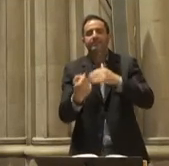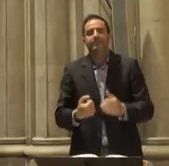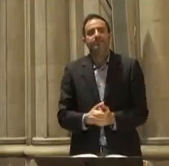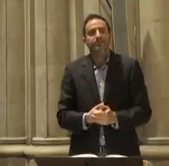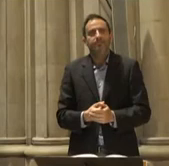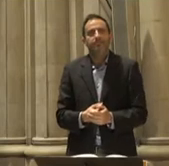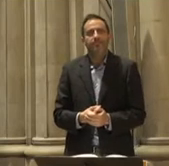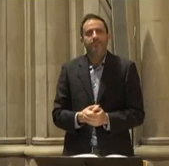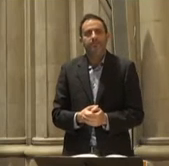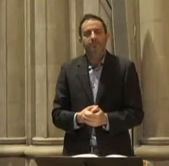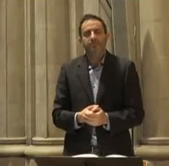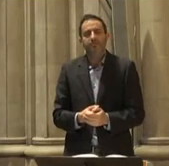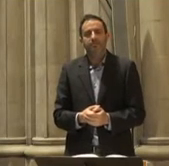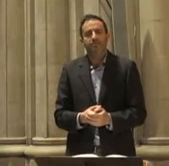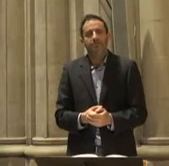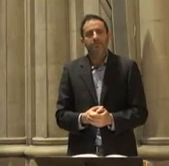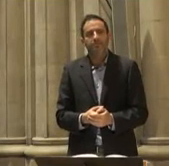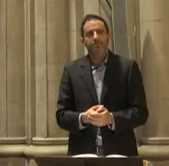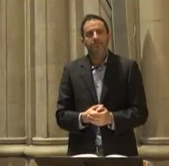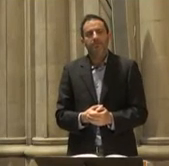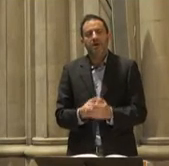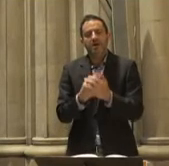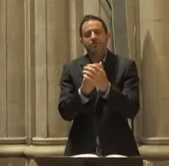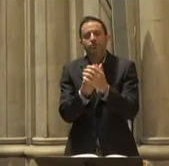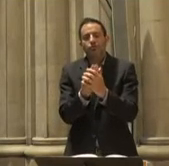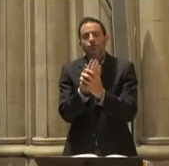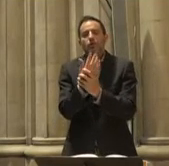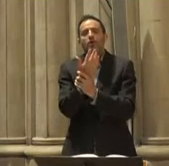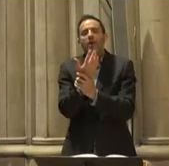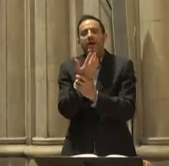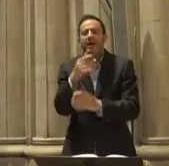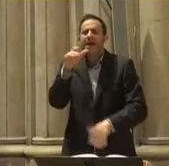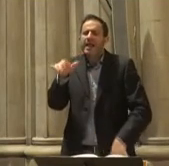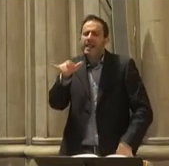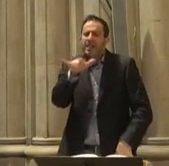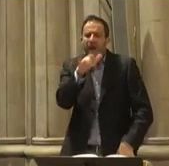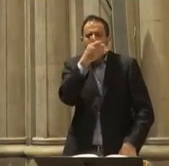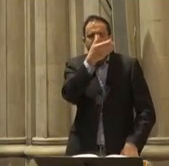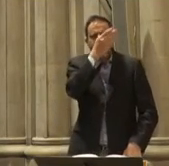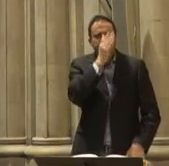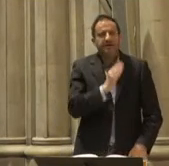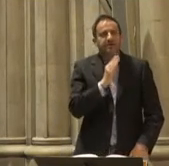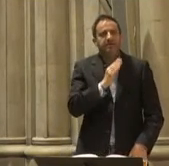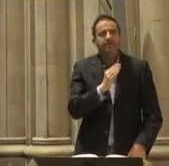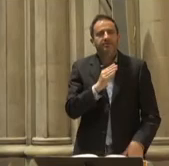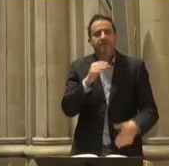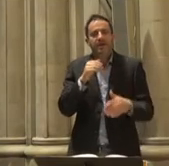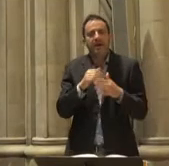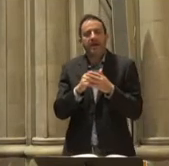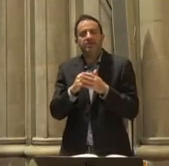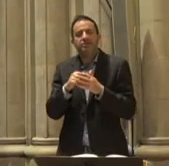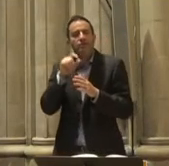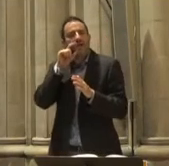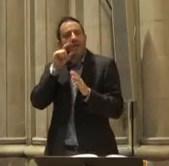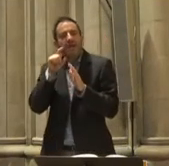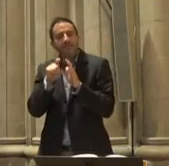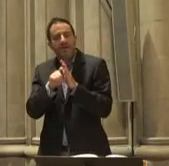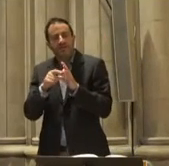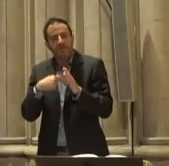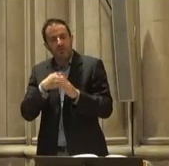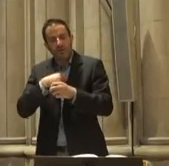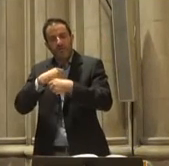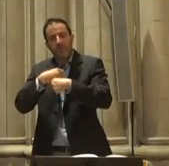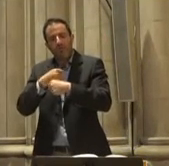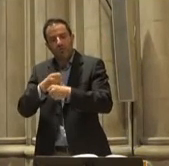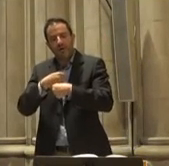In short, it's growing into the likeness of God, into the image in which we were